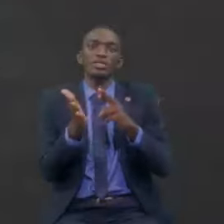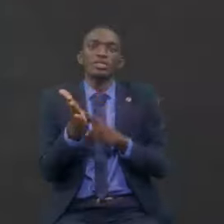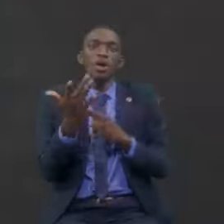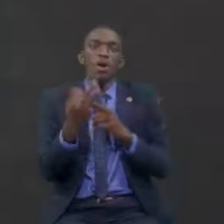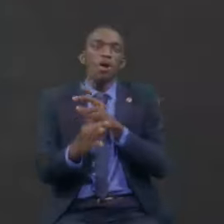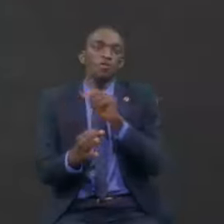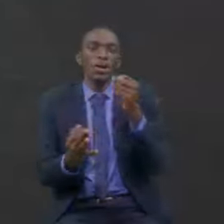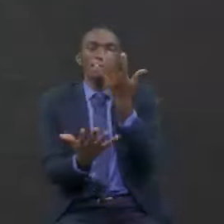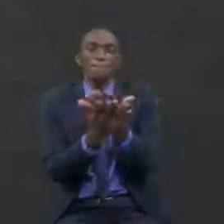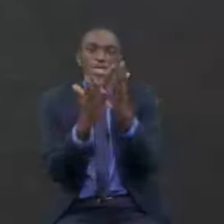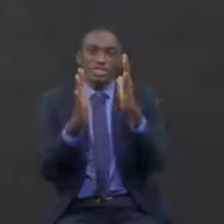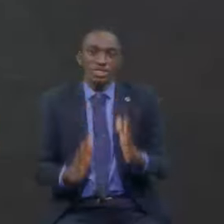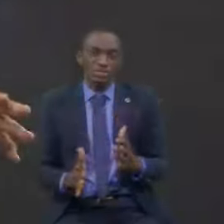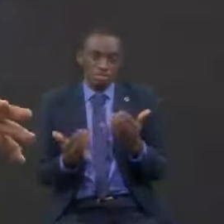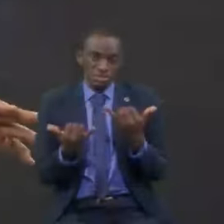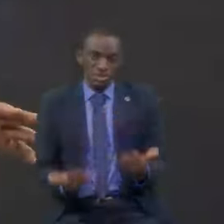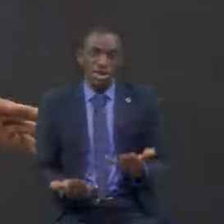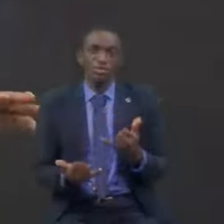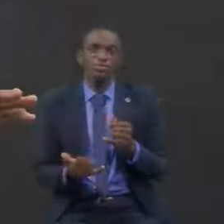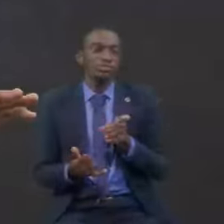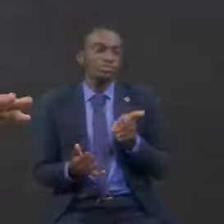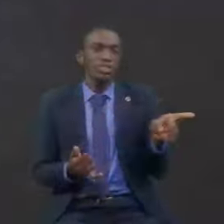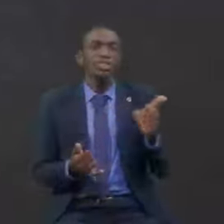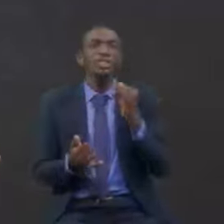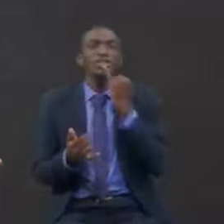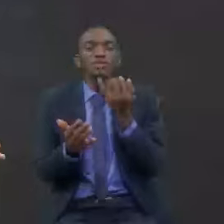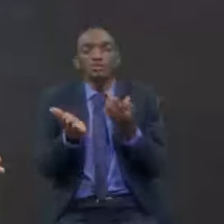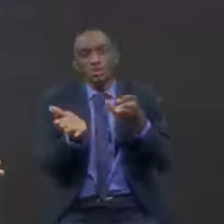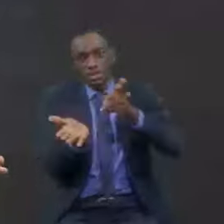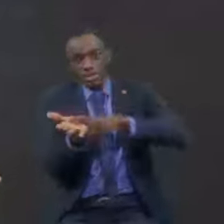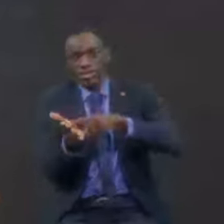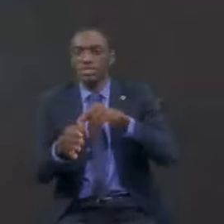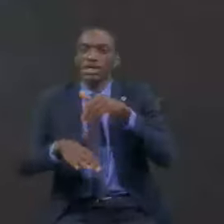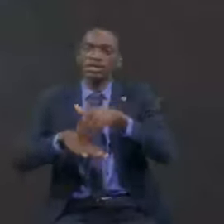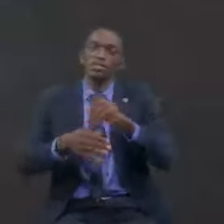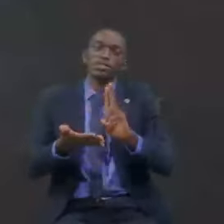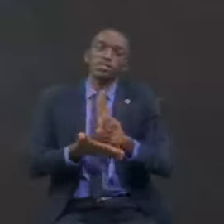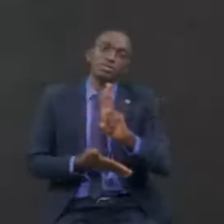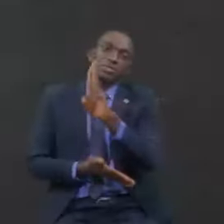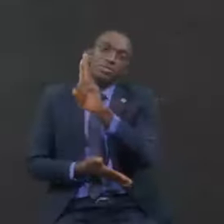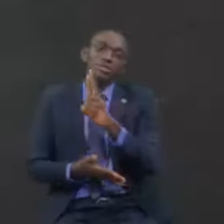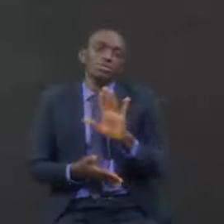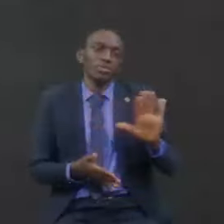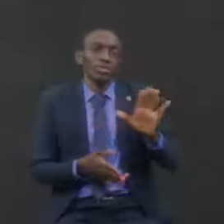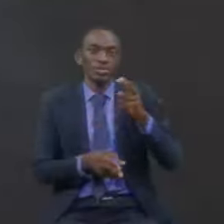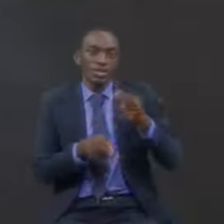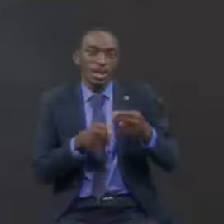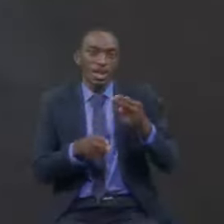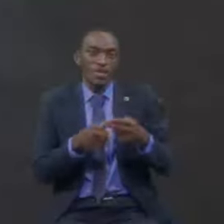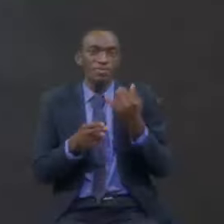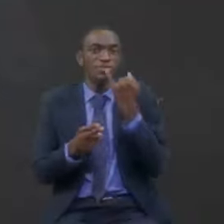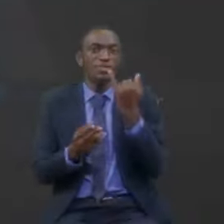is now registered at the university. His name is now at